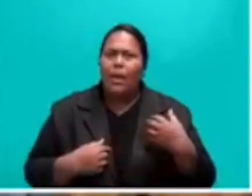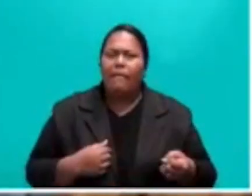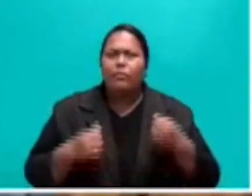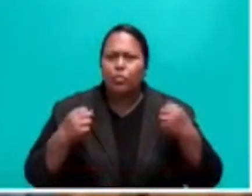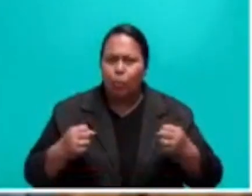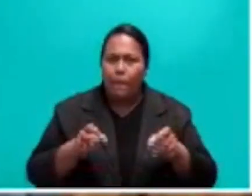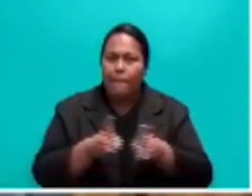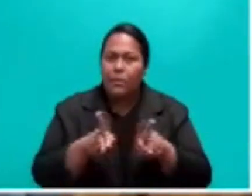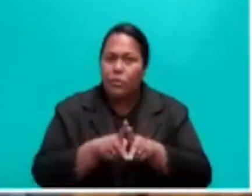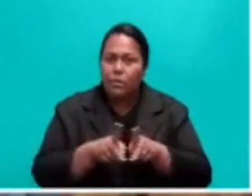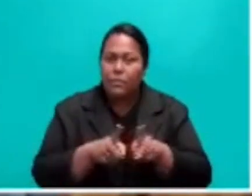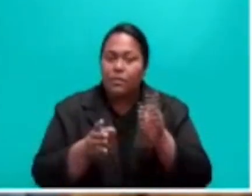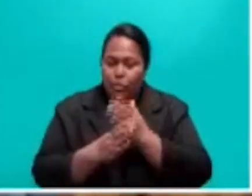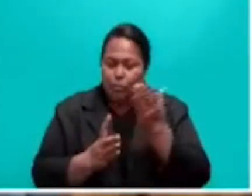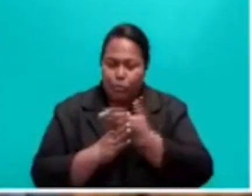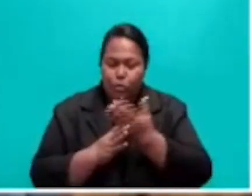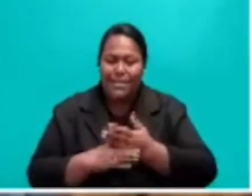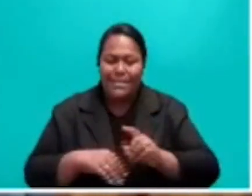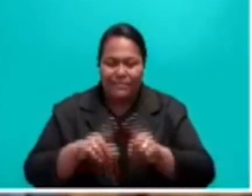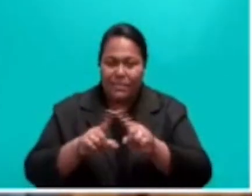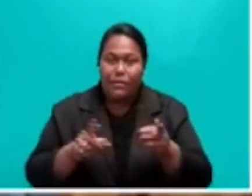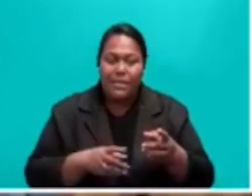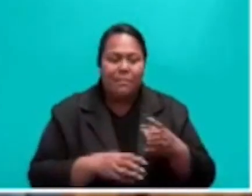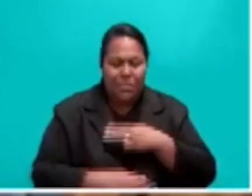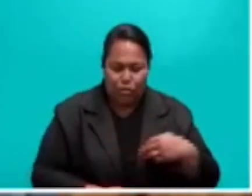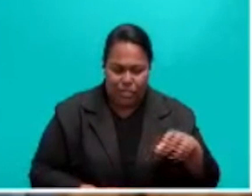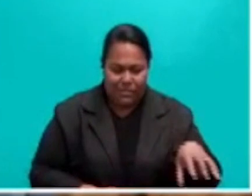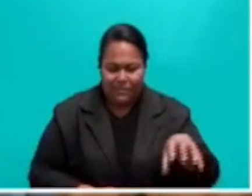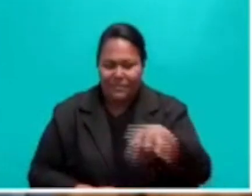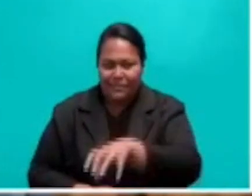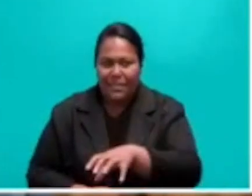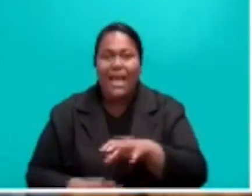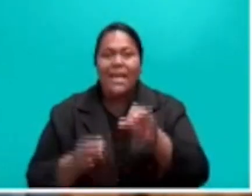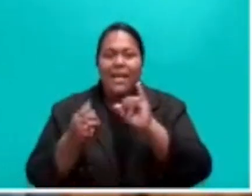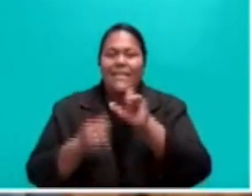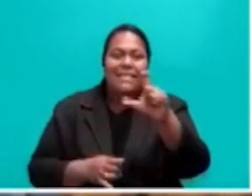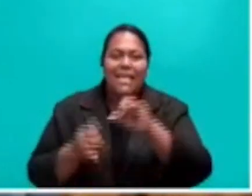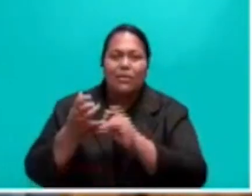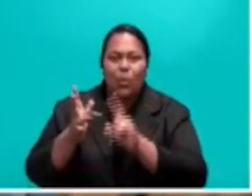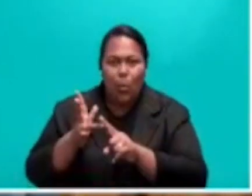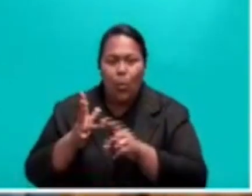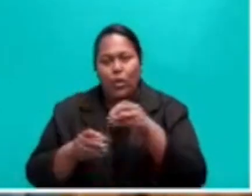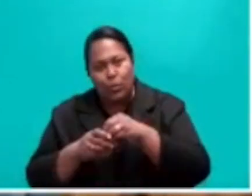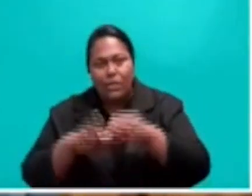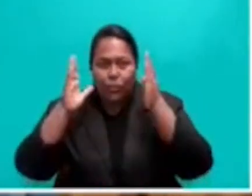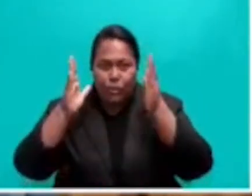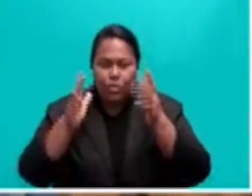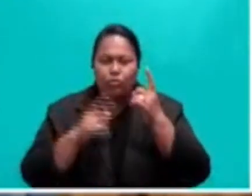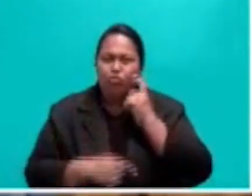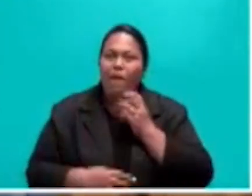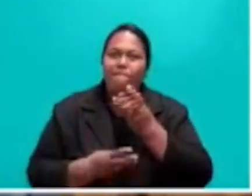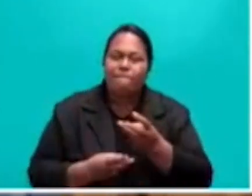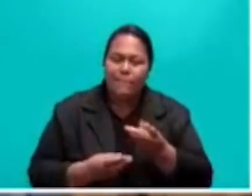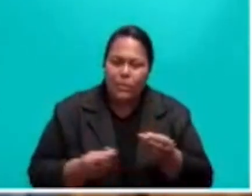strong partnerships between different government ministries and civil society sector, including the churches, in trying to find solutions